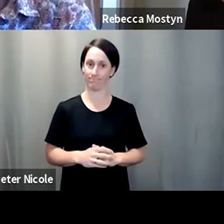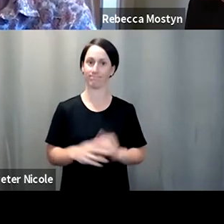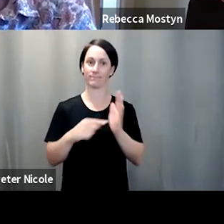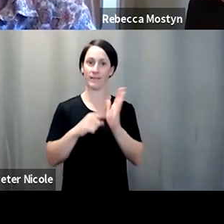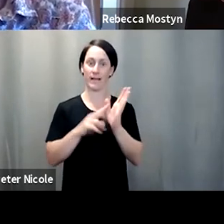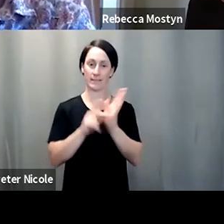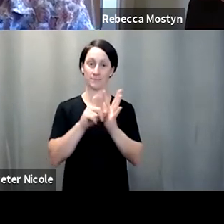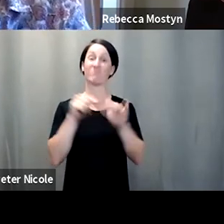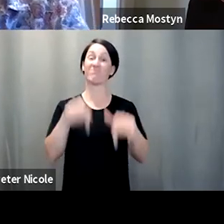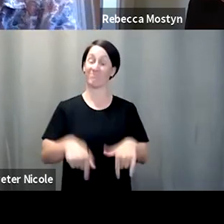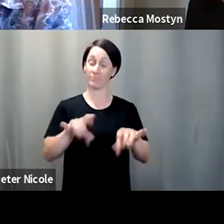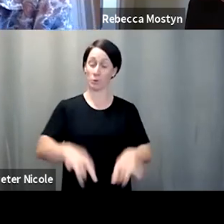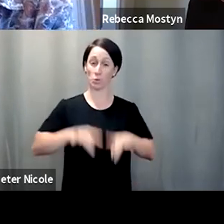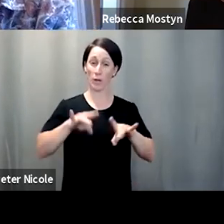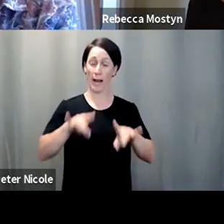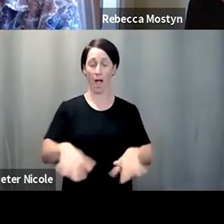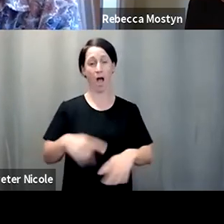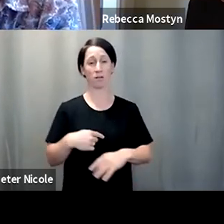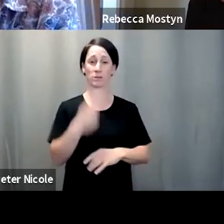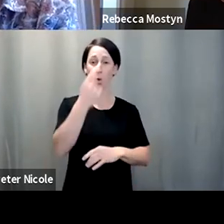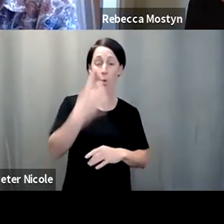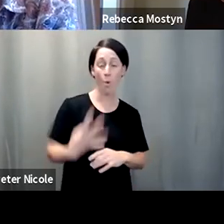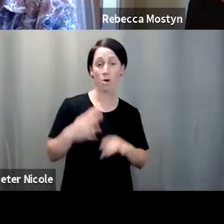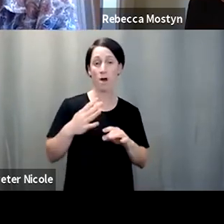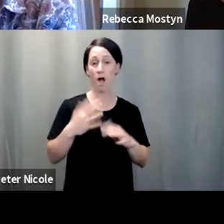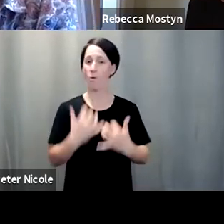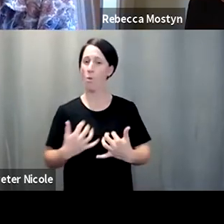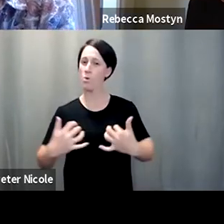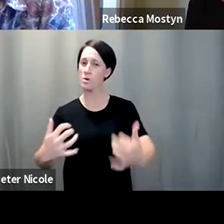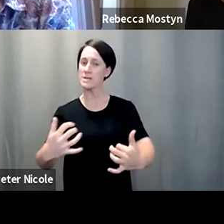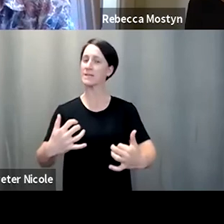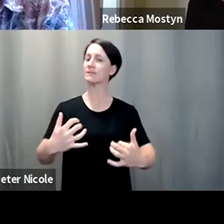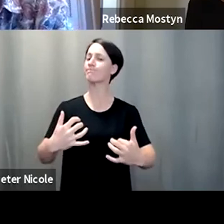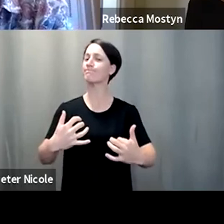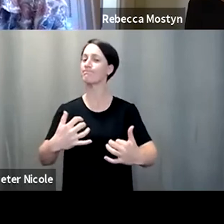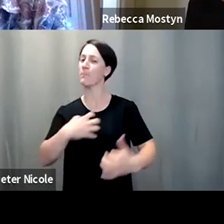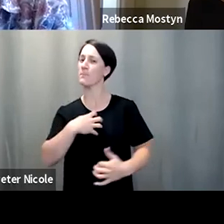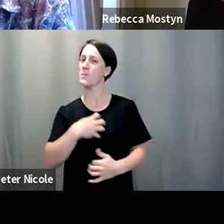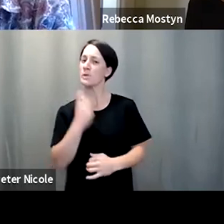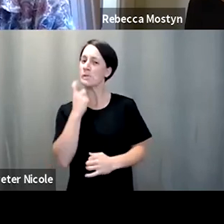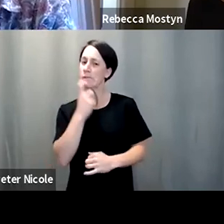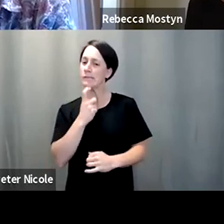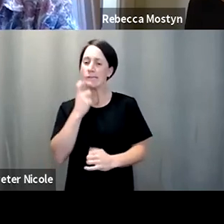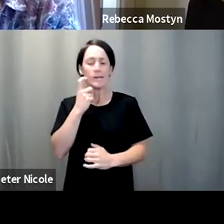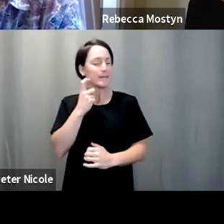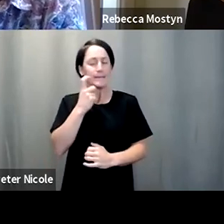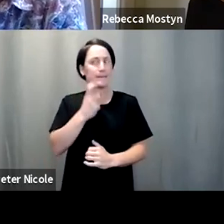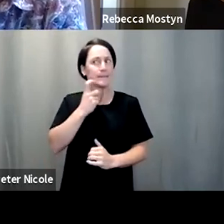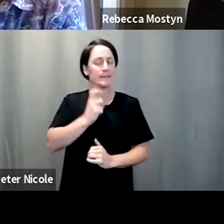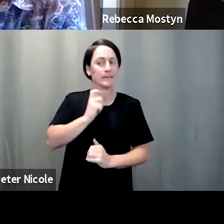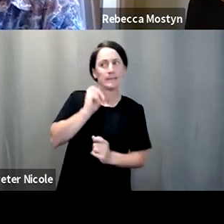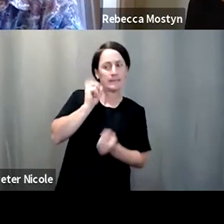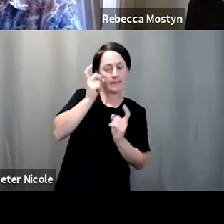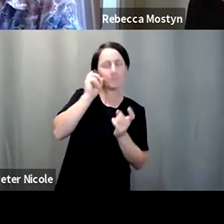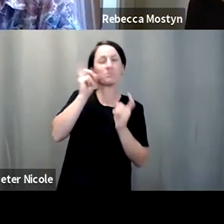Australia, about one in four audience members are a little bit more cautious than the other three in four. And it's really important for us